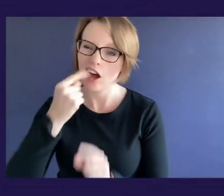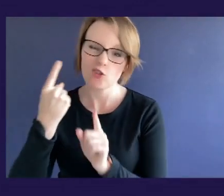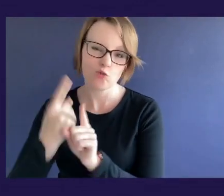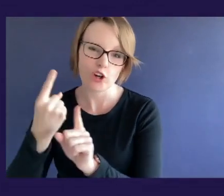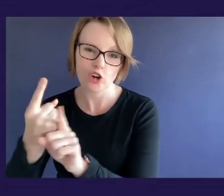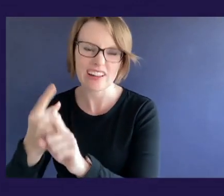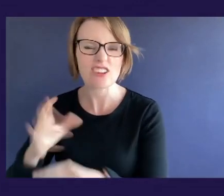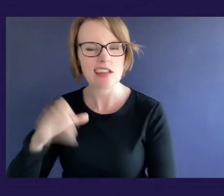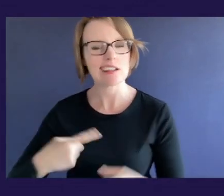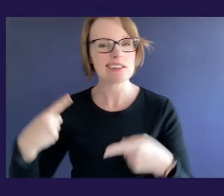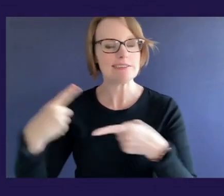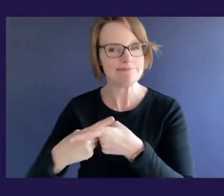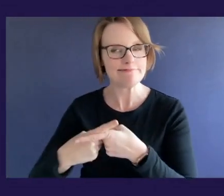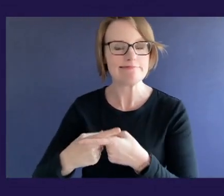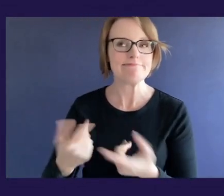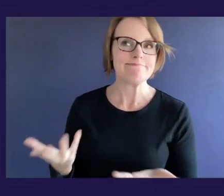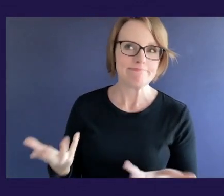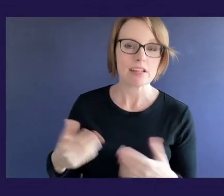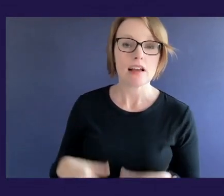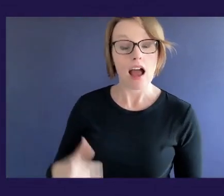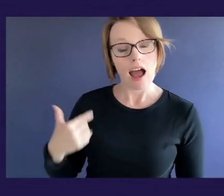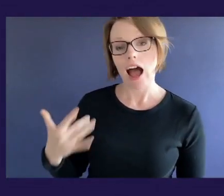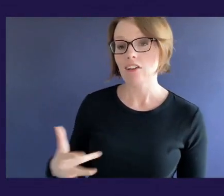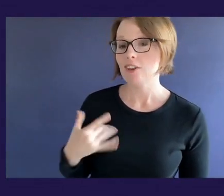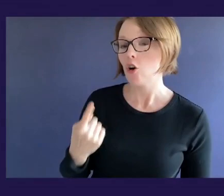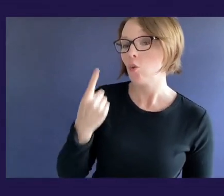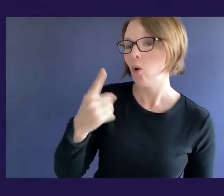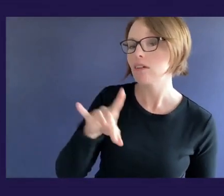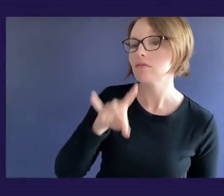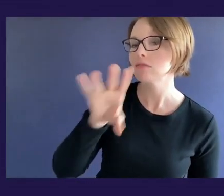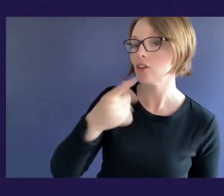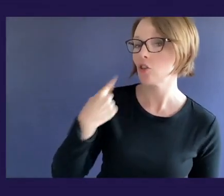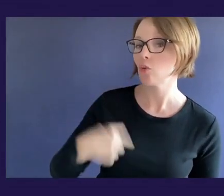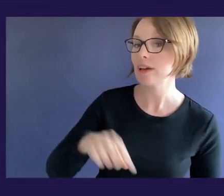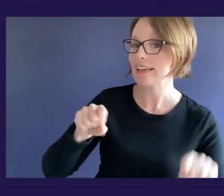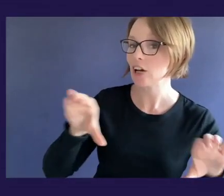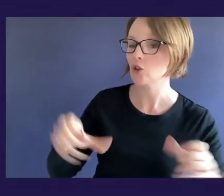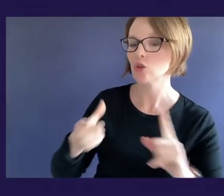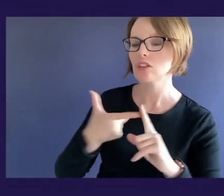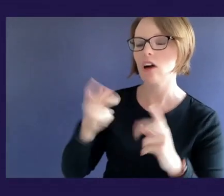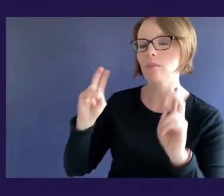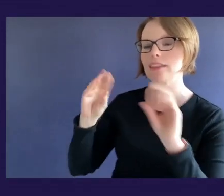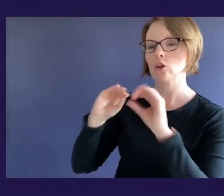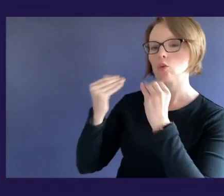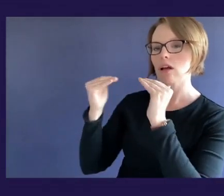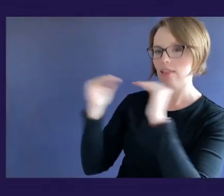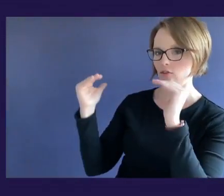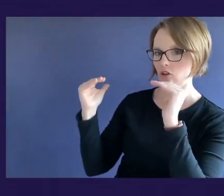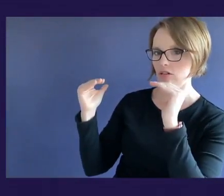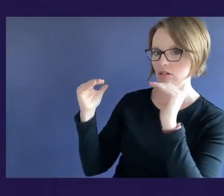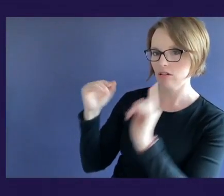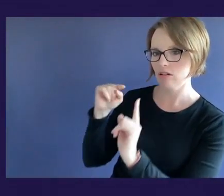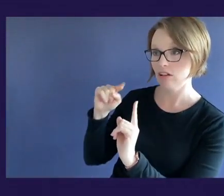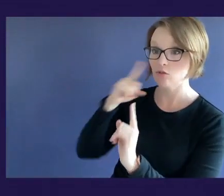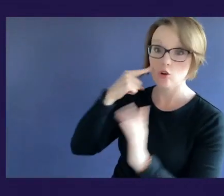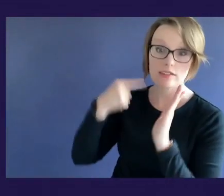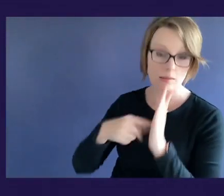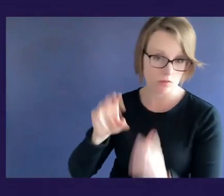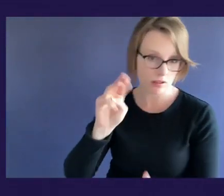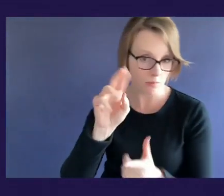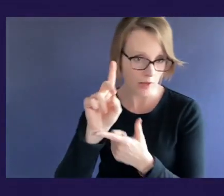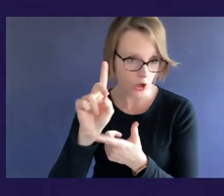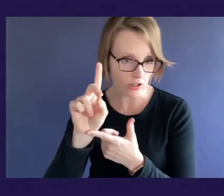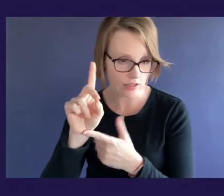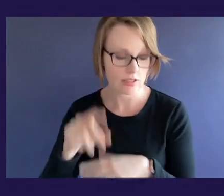I think is doable, is at the organizational level, for instance, in Maryland, I